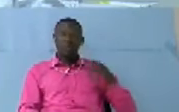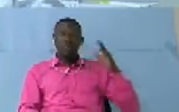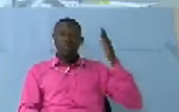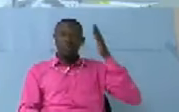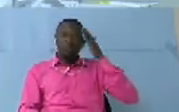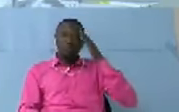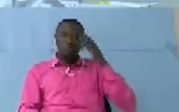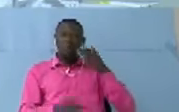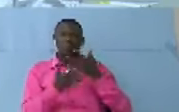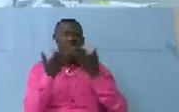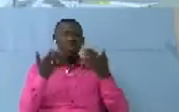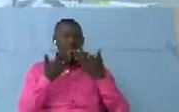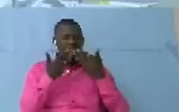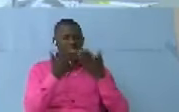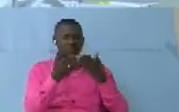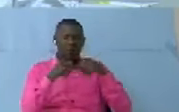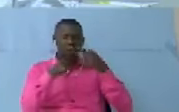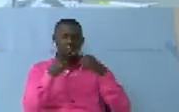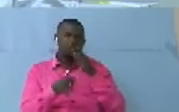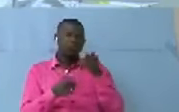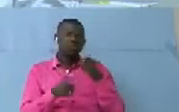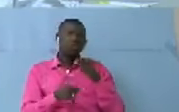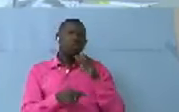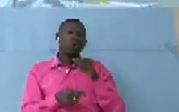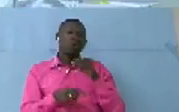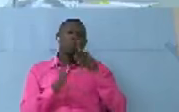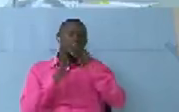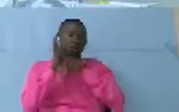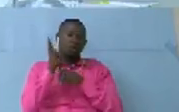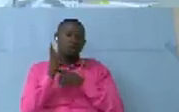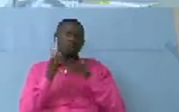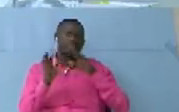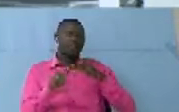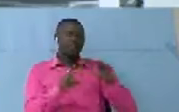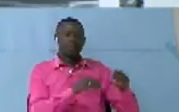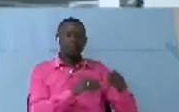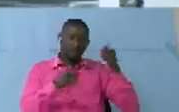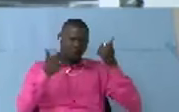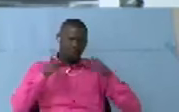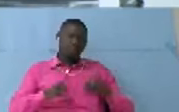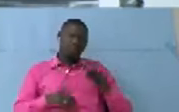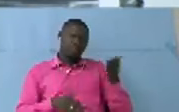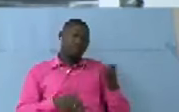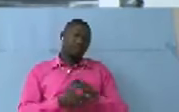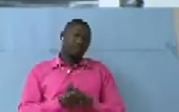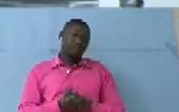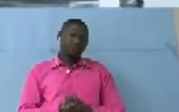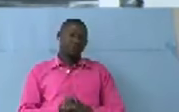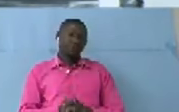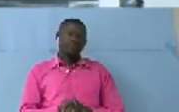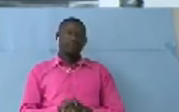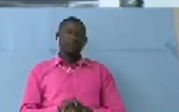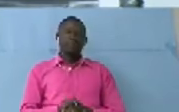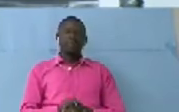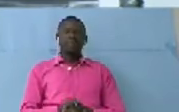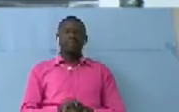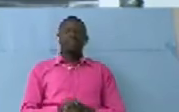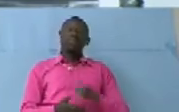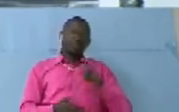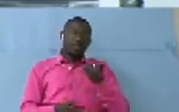soto atenda kulu tu aliyemu jamata mandili komando. Ha, because ikabulani ya kule